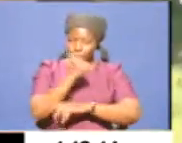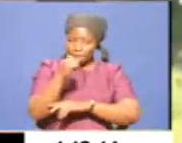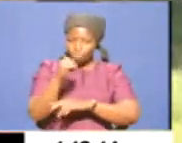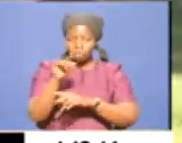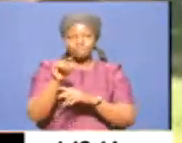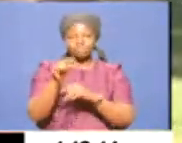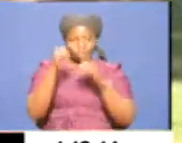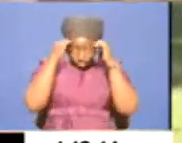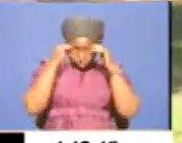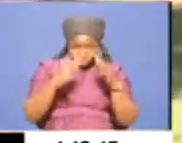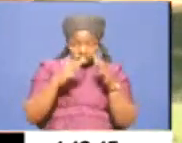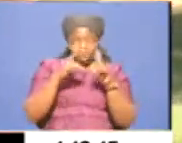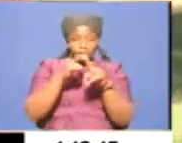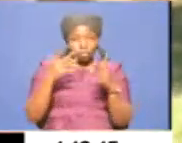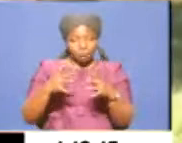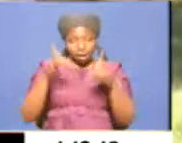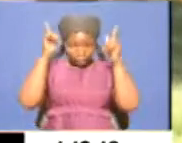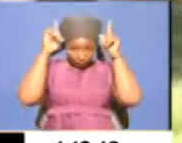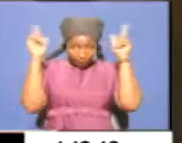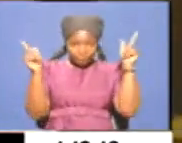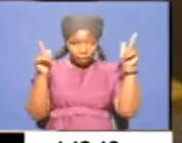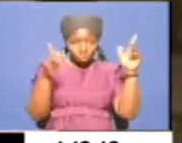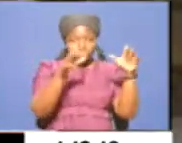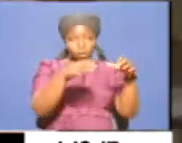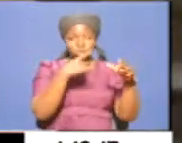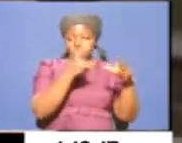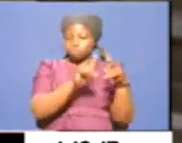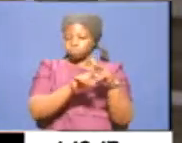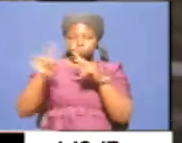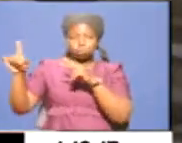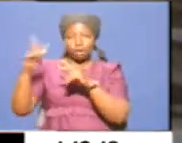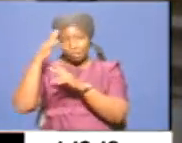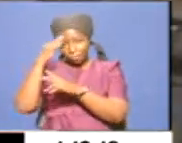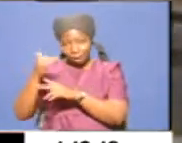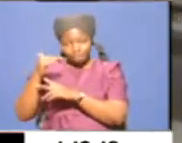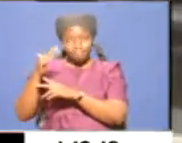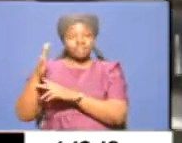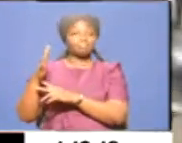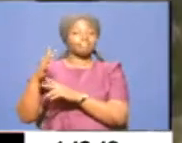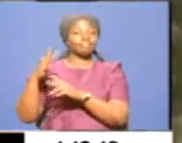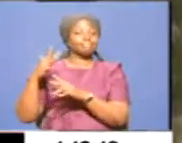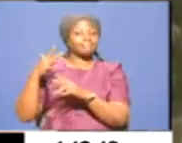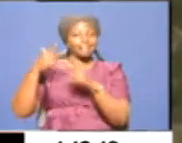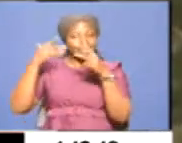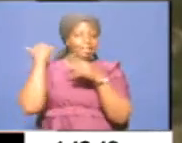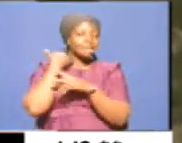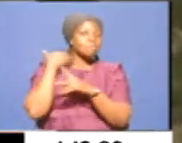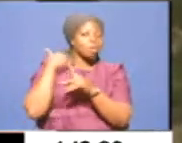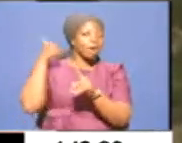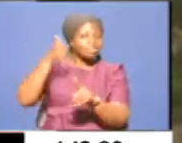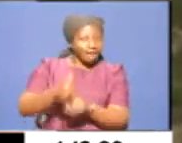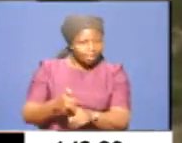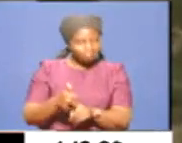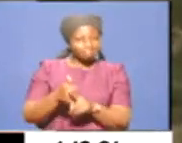pastoral communities who had fled as a result of rising cases of banditry attacks. Kama